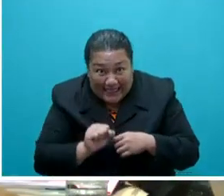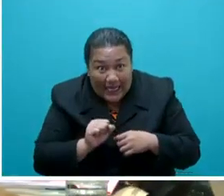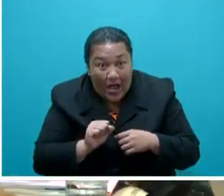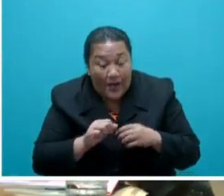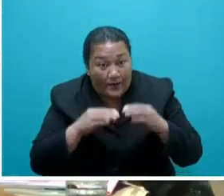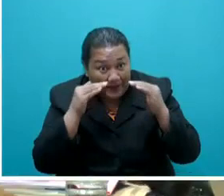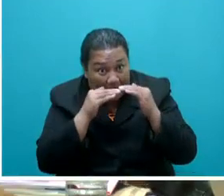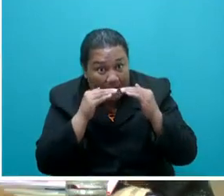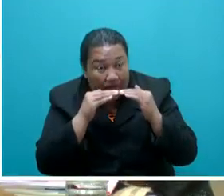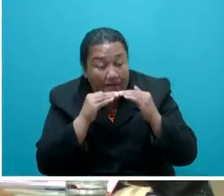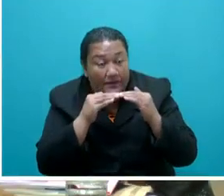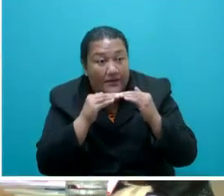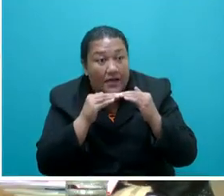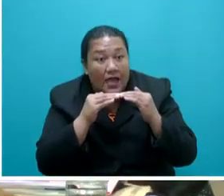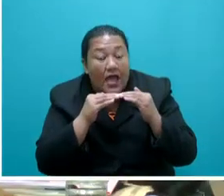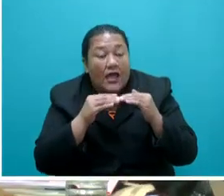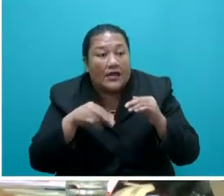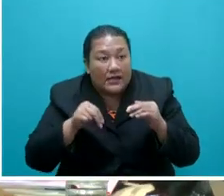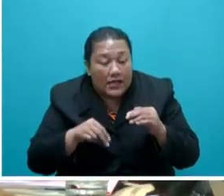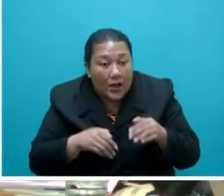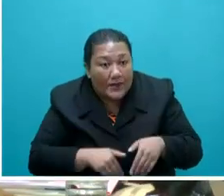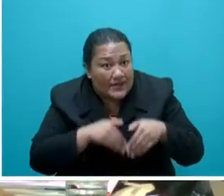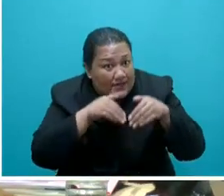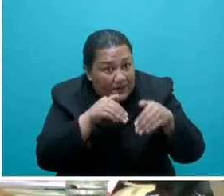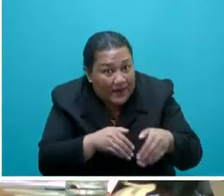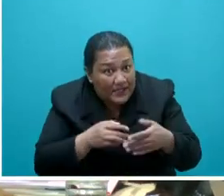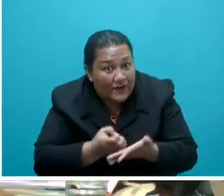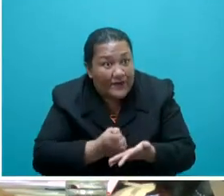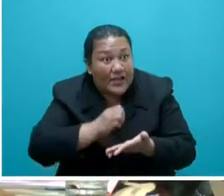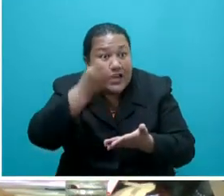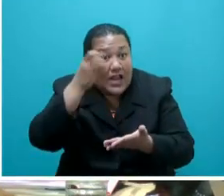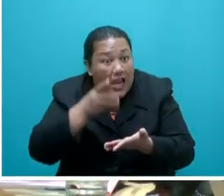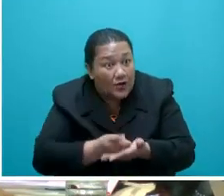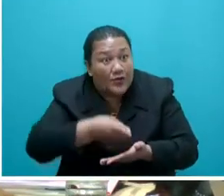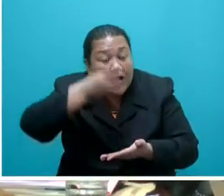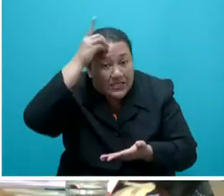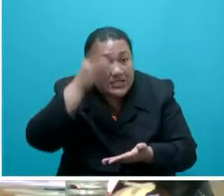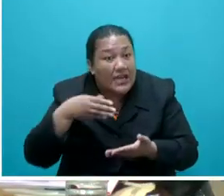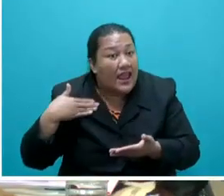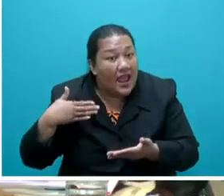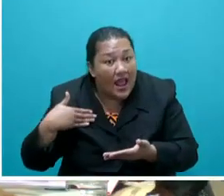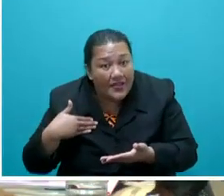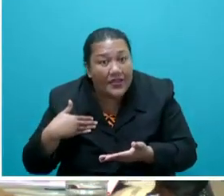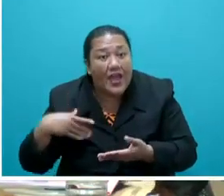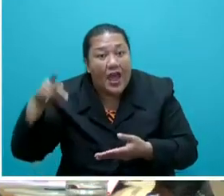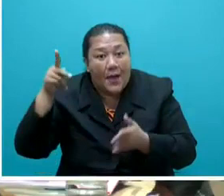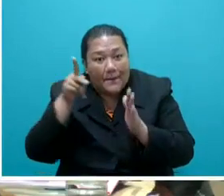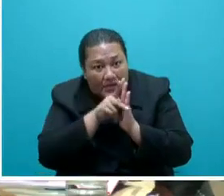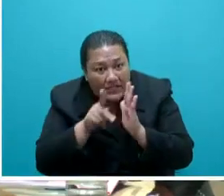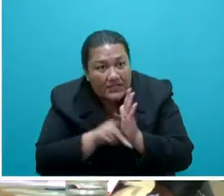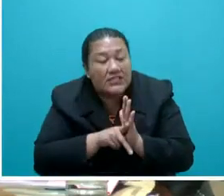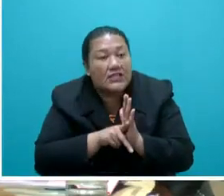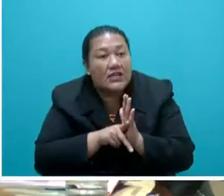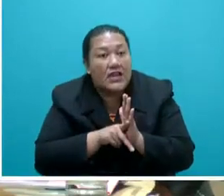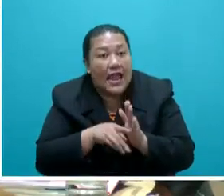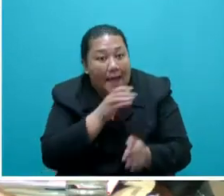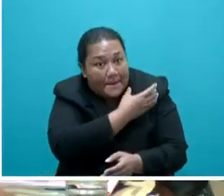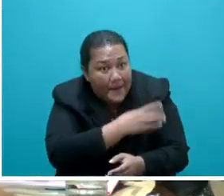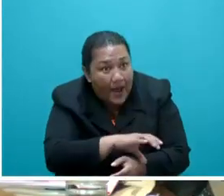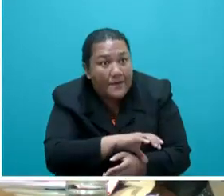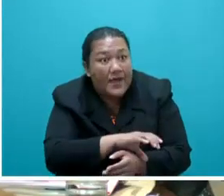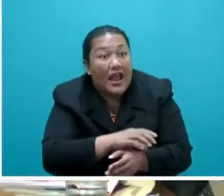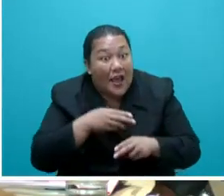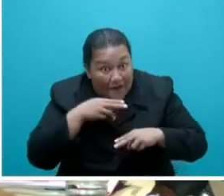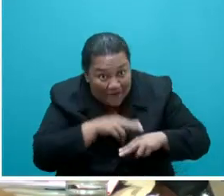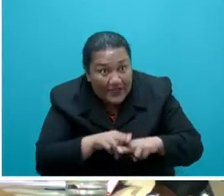areas of economic participation and opportunity, education, health, and political empowerment, Fiji's ranking